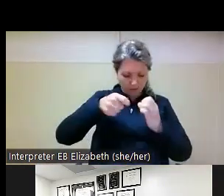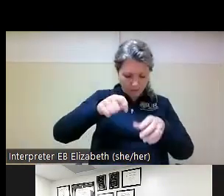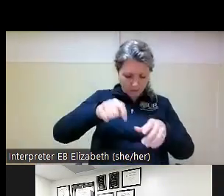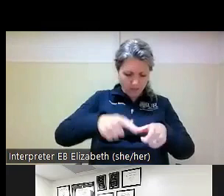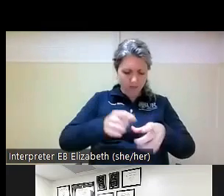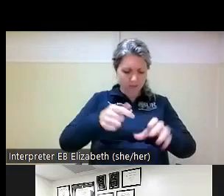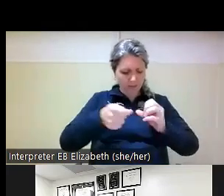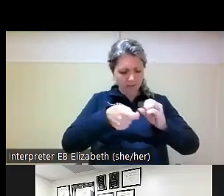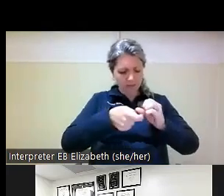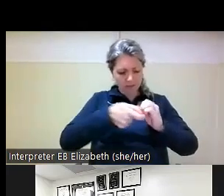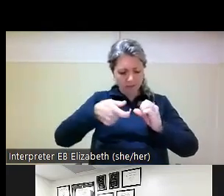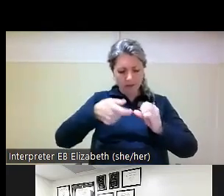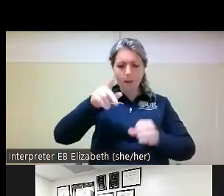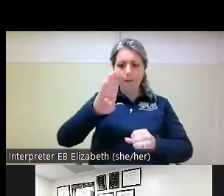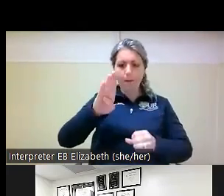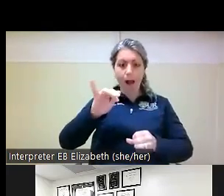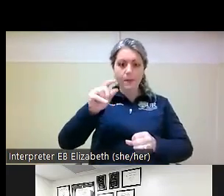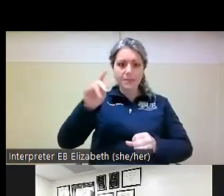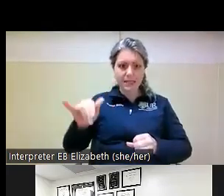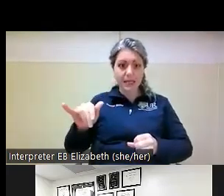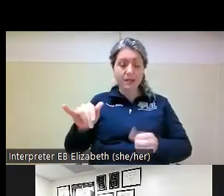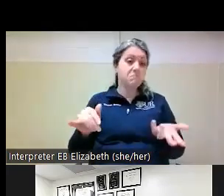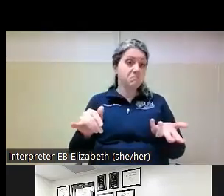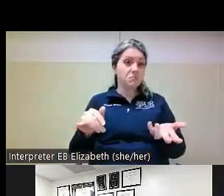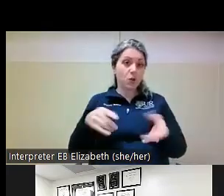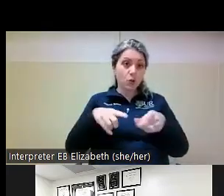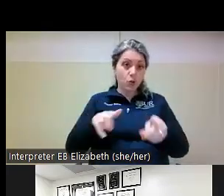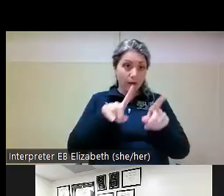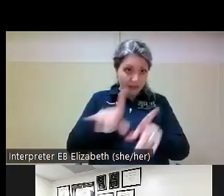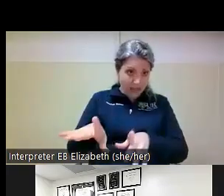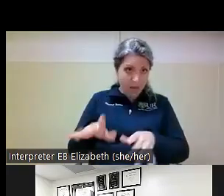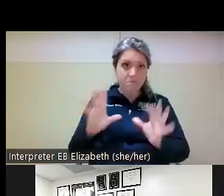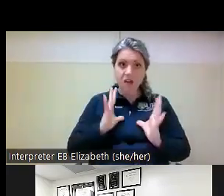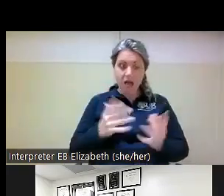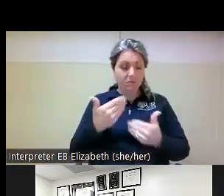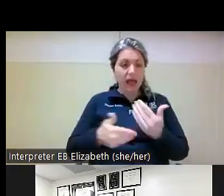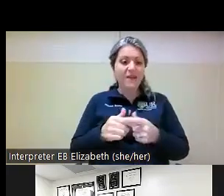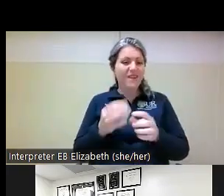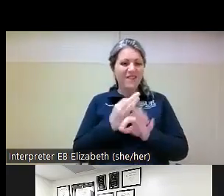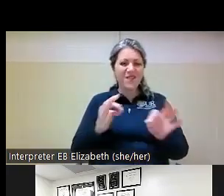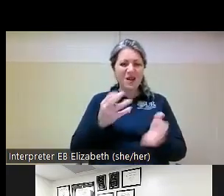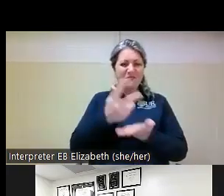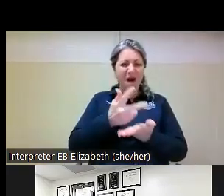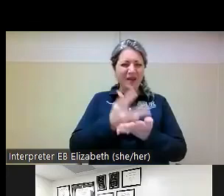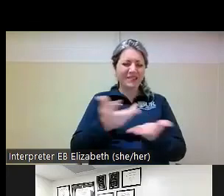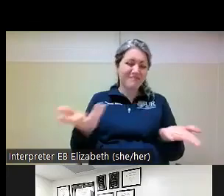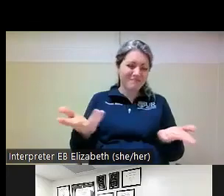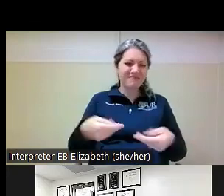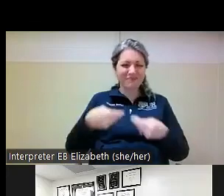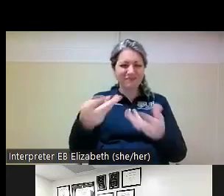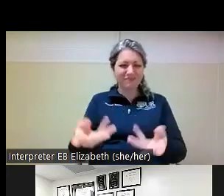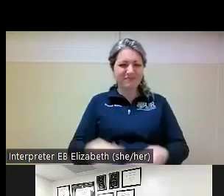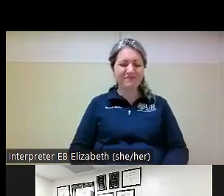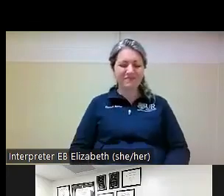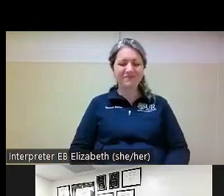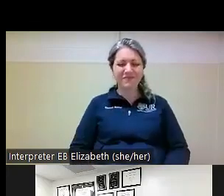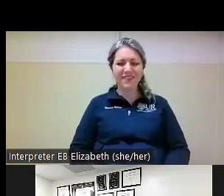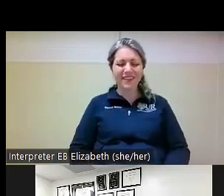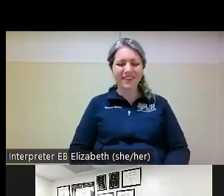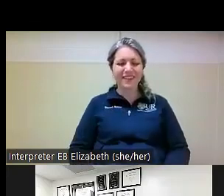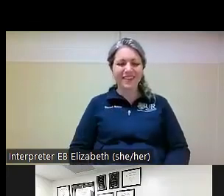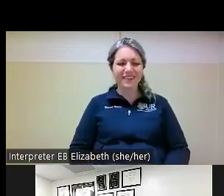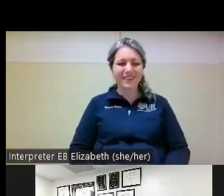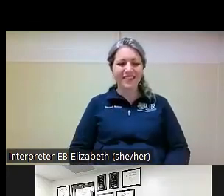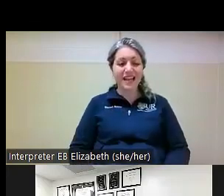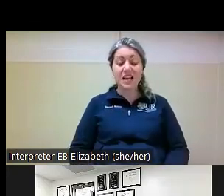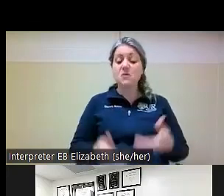exam. And we give free parking vouchers with each visit. So then once you're done, you can check out